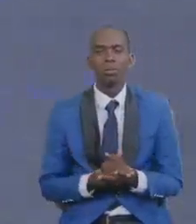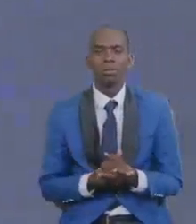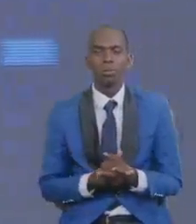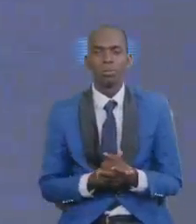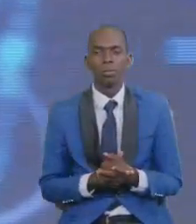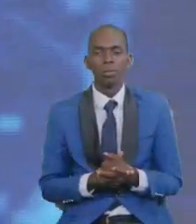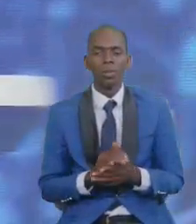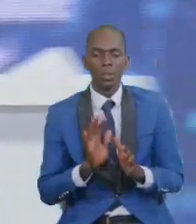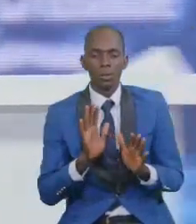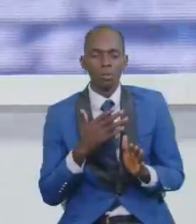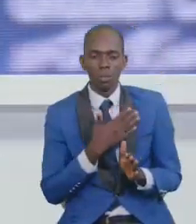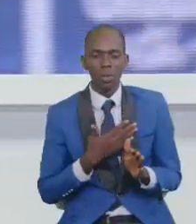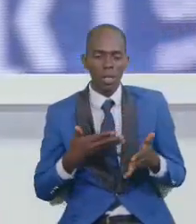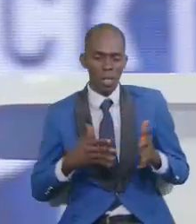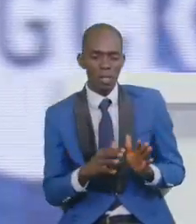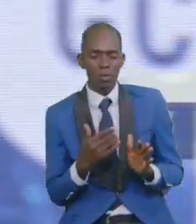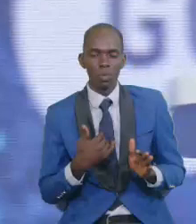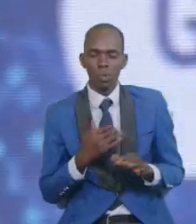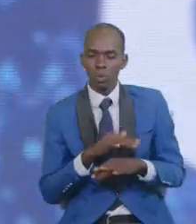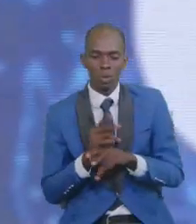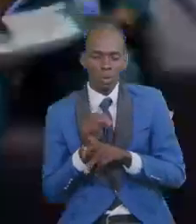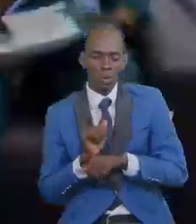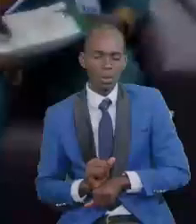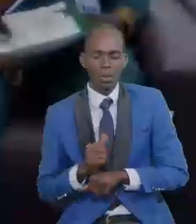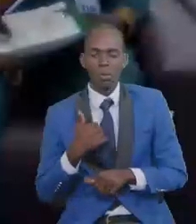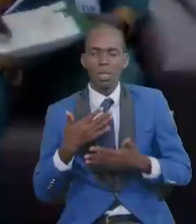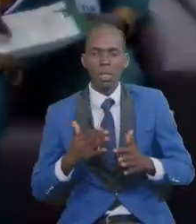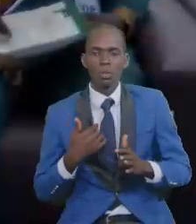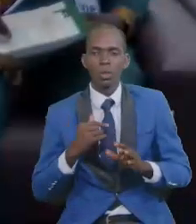Give me a chance. Don't tie me down. Let me go.